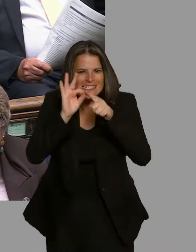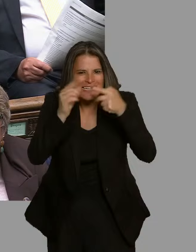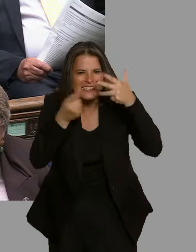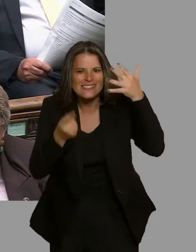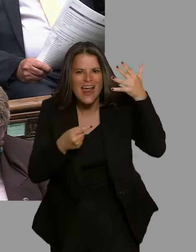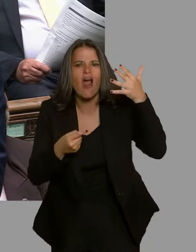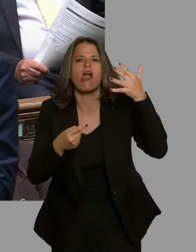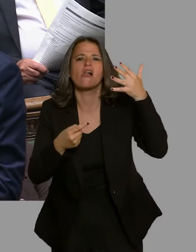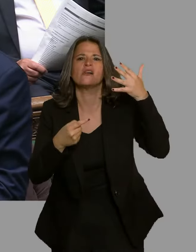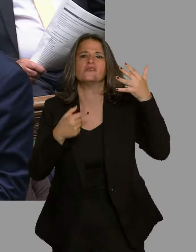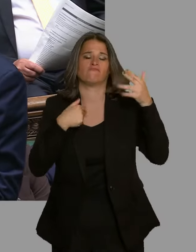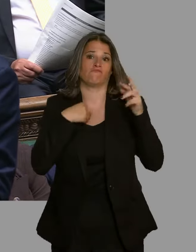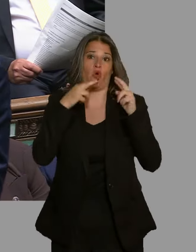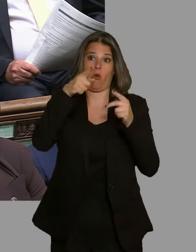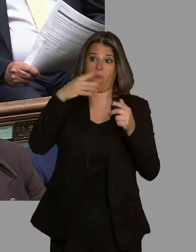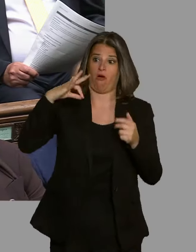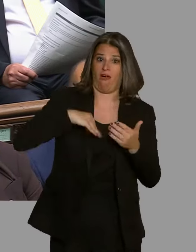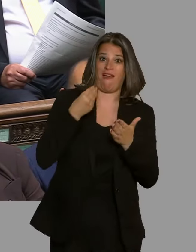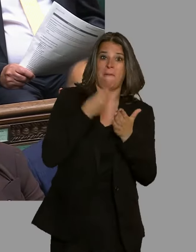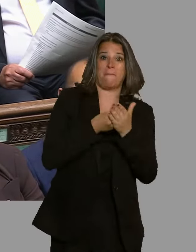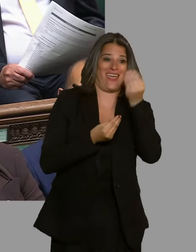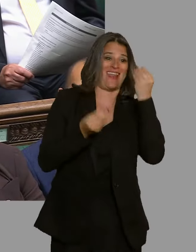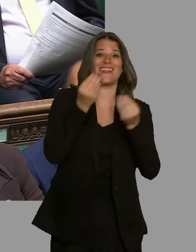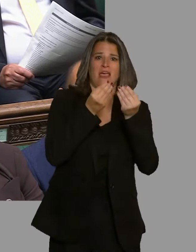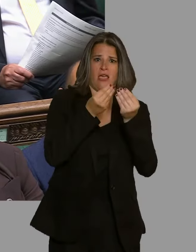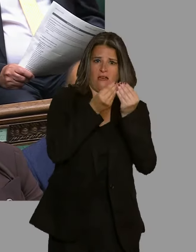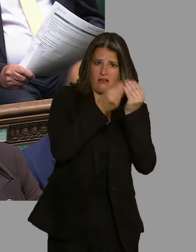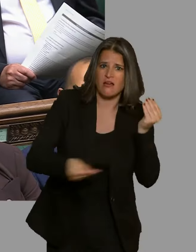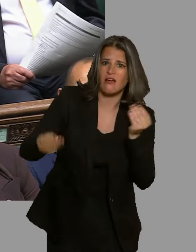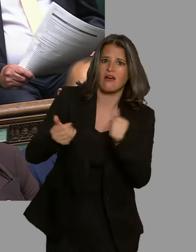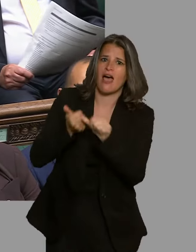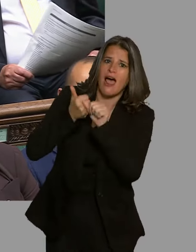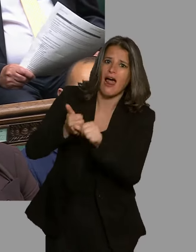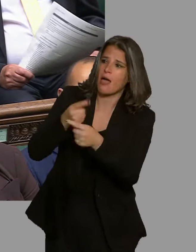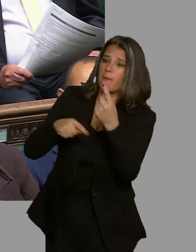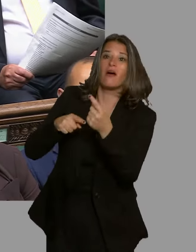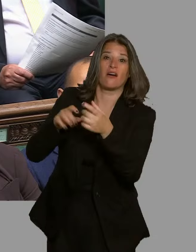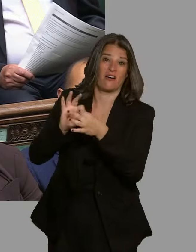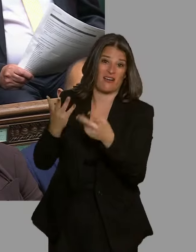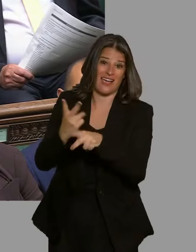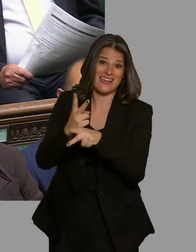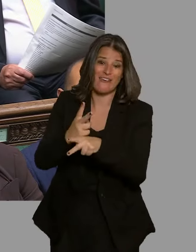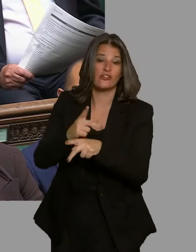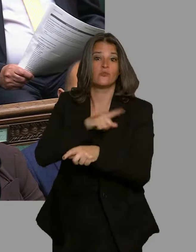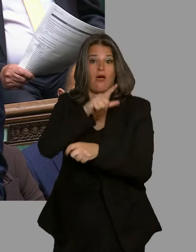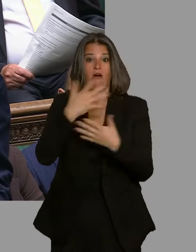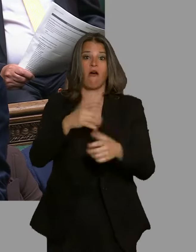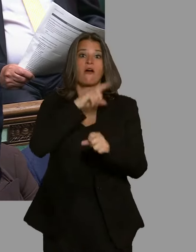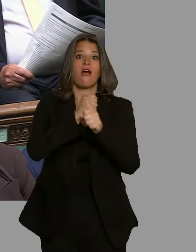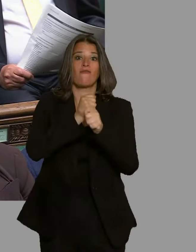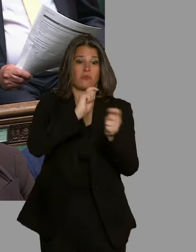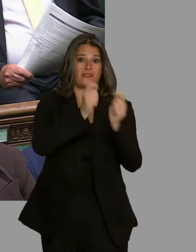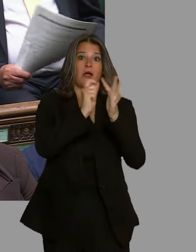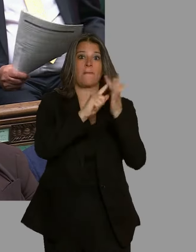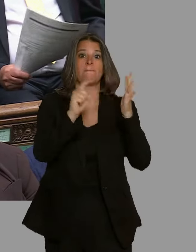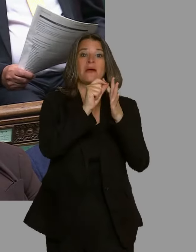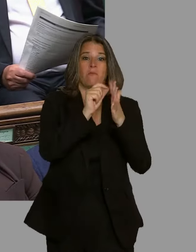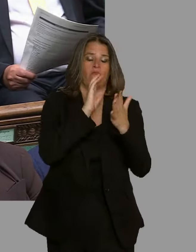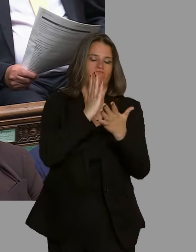like Ginny, who cares for her husband Tim, who has myotonic dystrophy. Ginny holds her